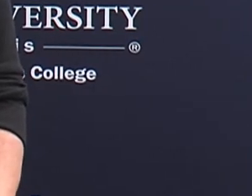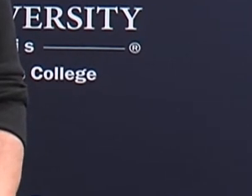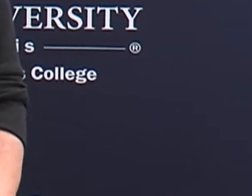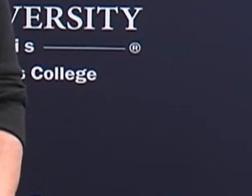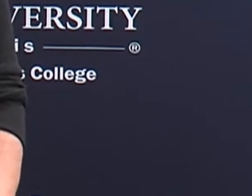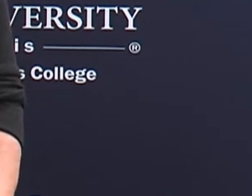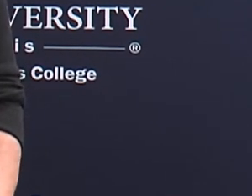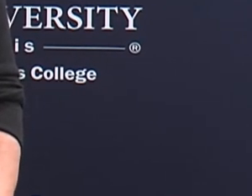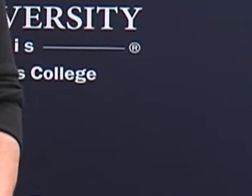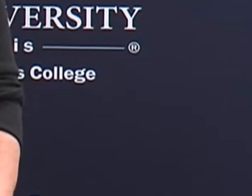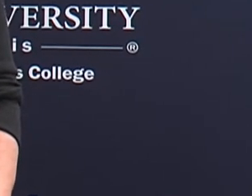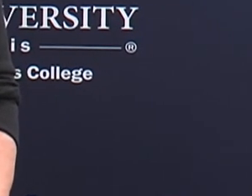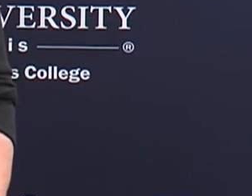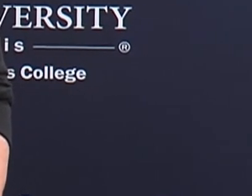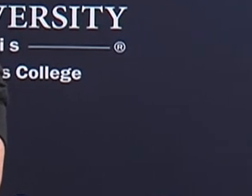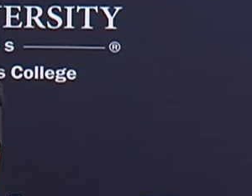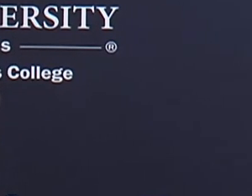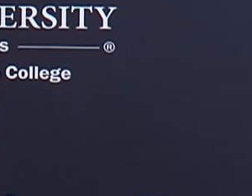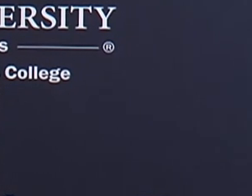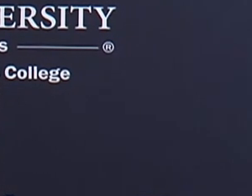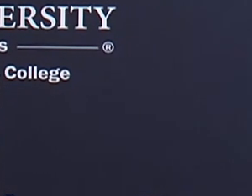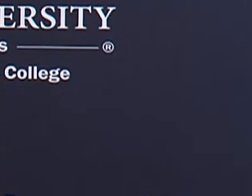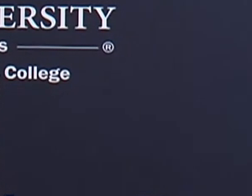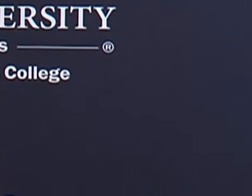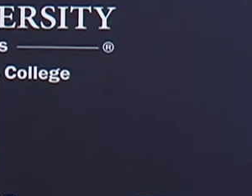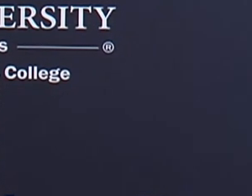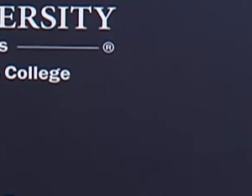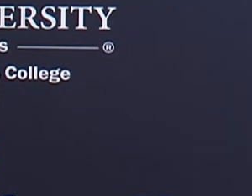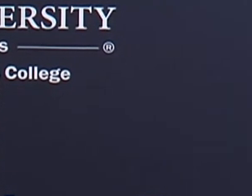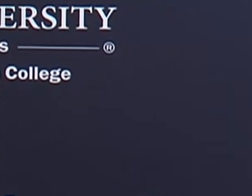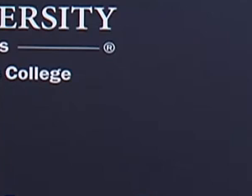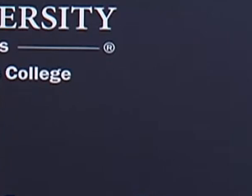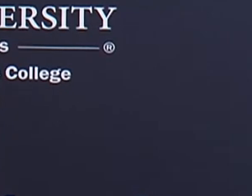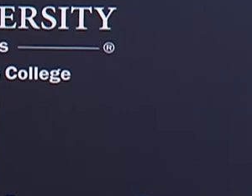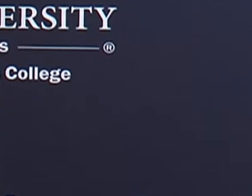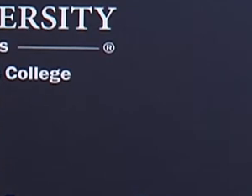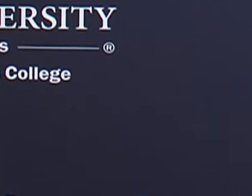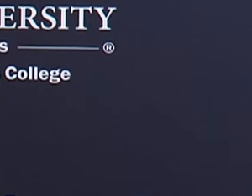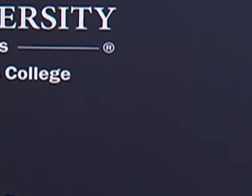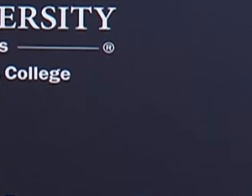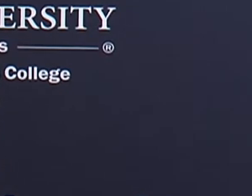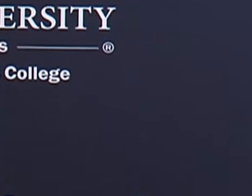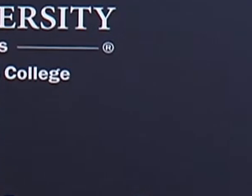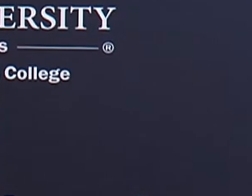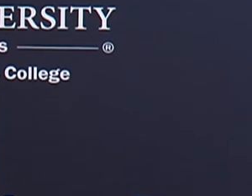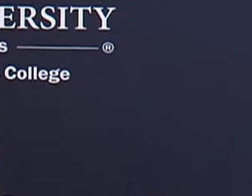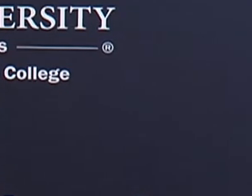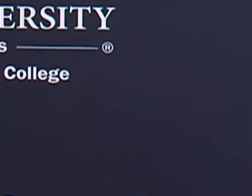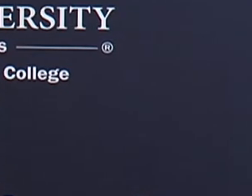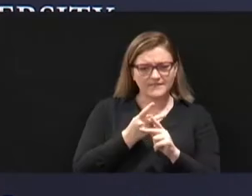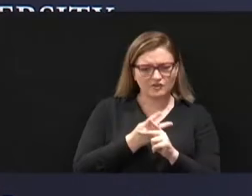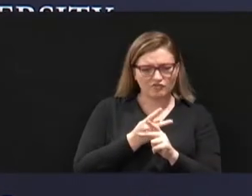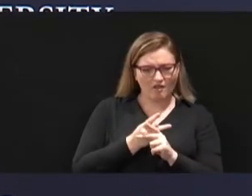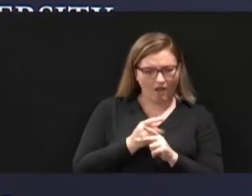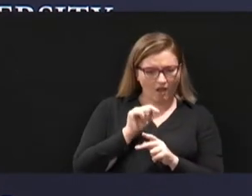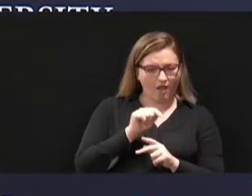Okay, I hope you had a chance to explore that assessment.